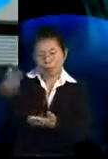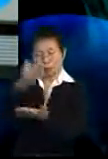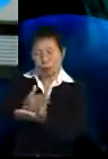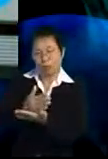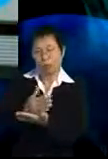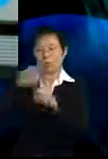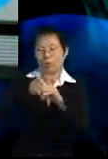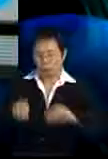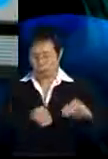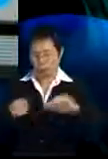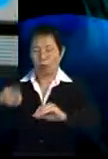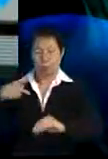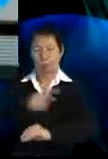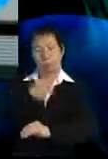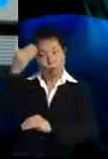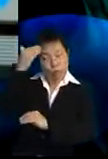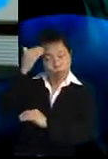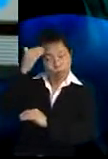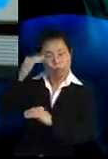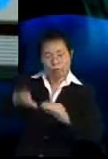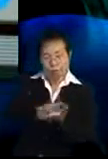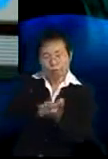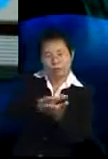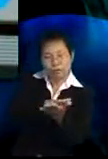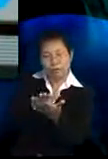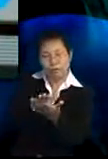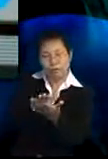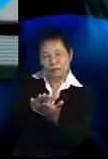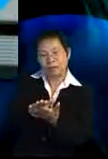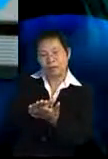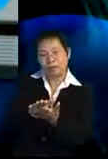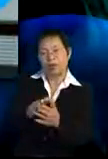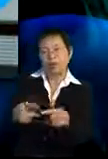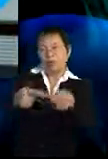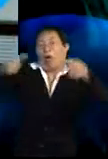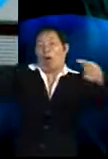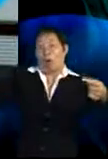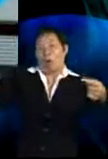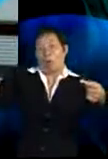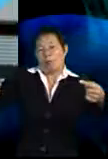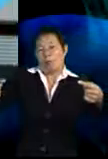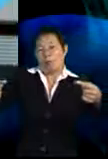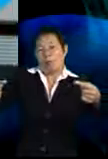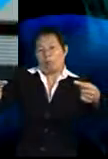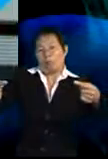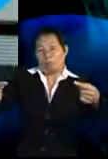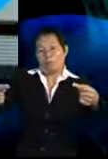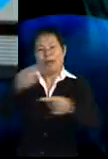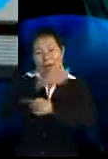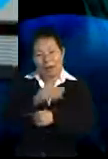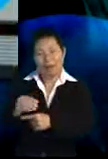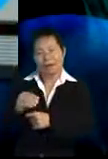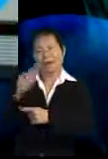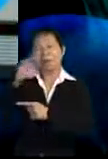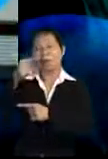moving. We also know that friction acts in the direction opposite to that of motion, and the